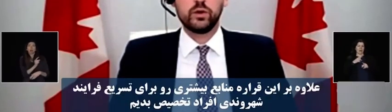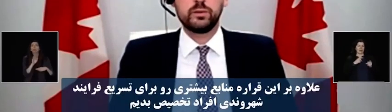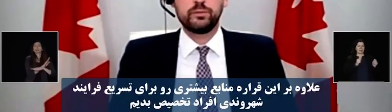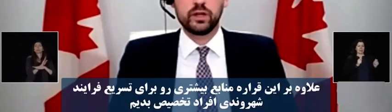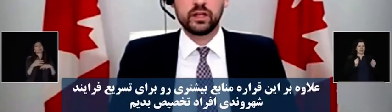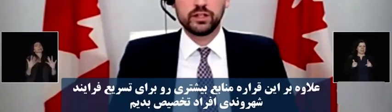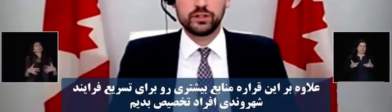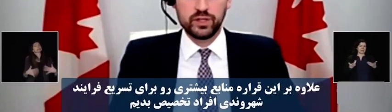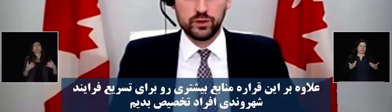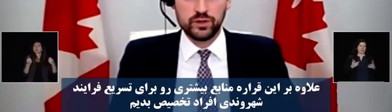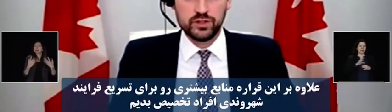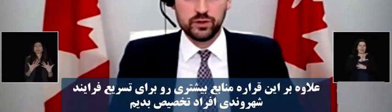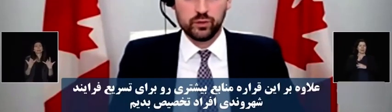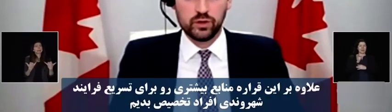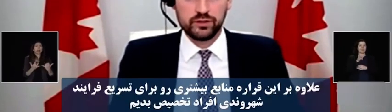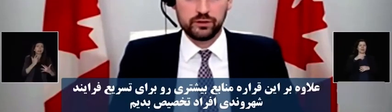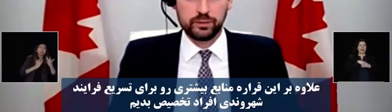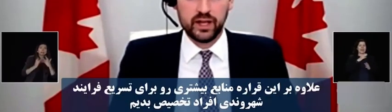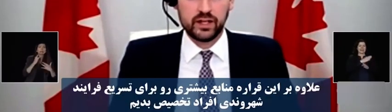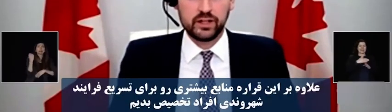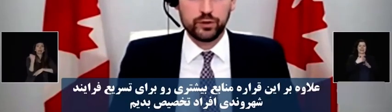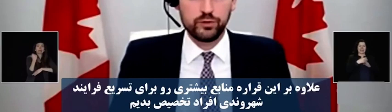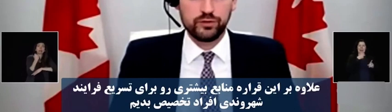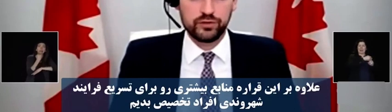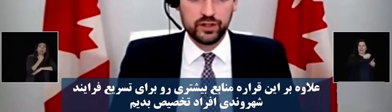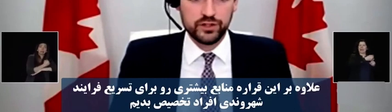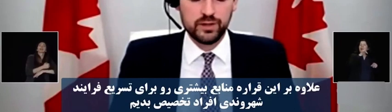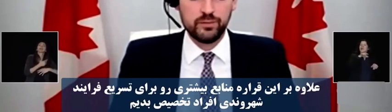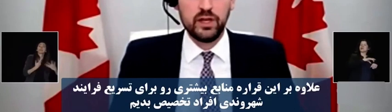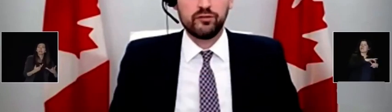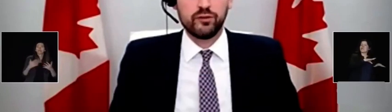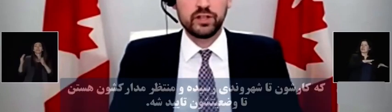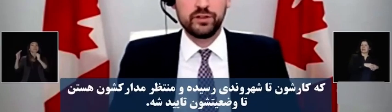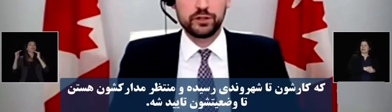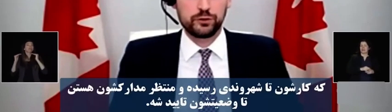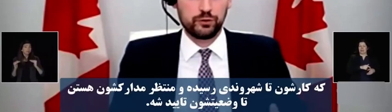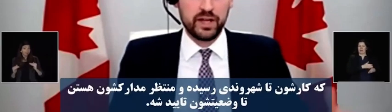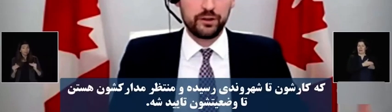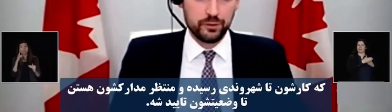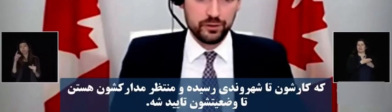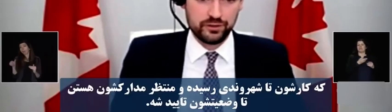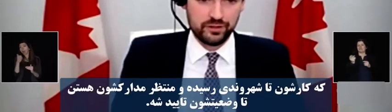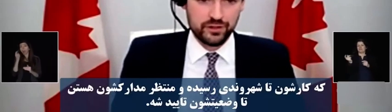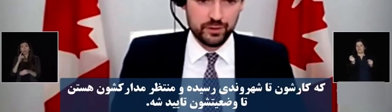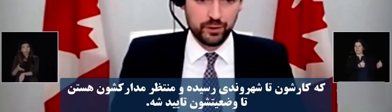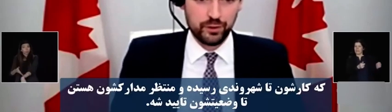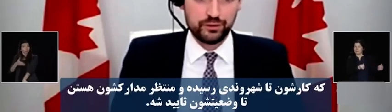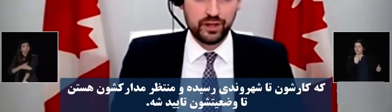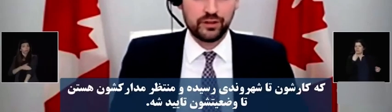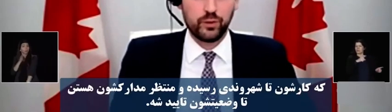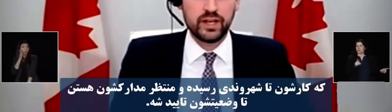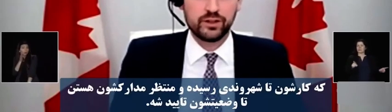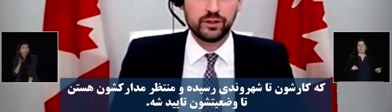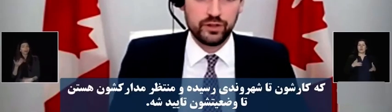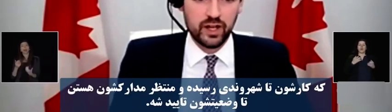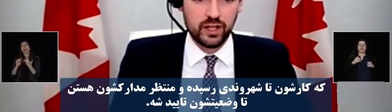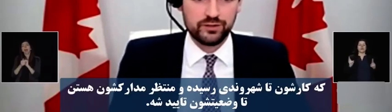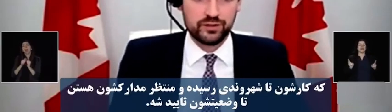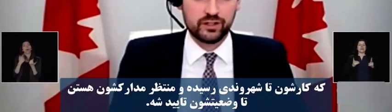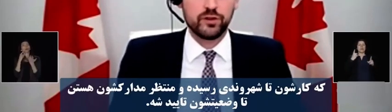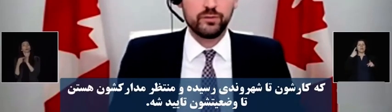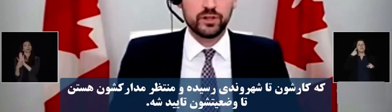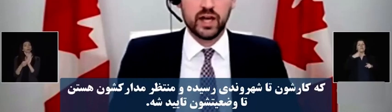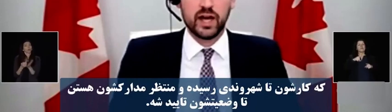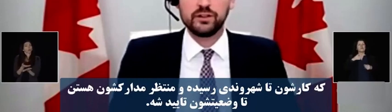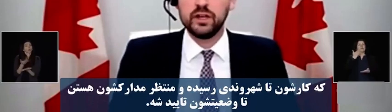we are going to be putting additional resources towards expediting the proof of citizenship for individuals who made it through the citizenship process and are awaiting those